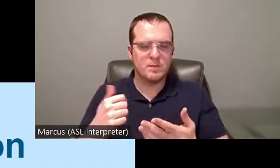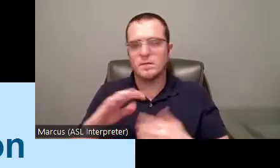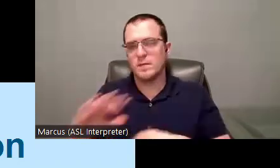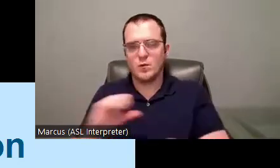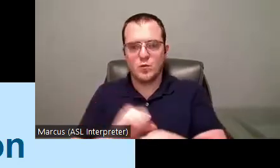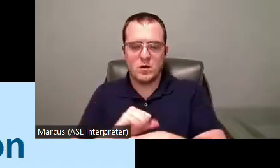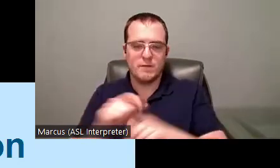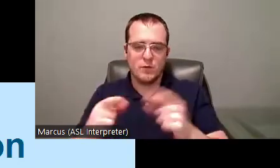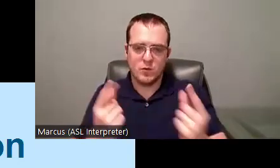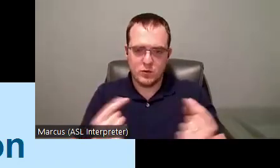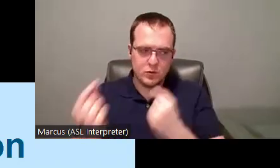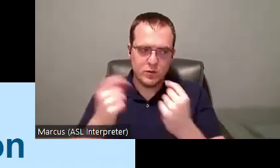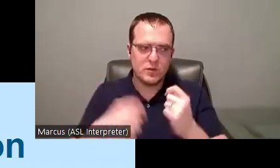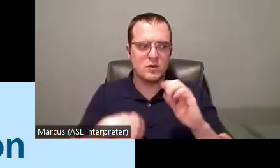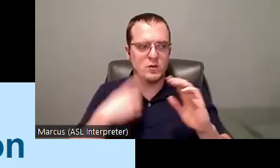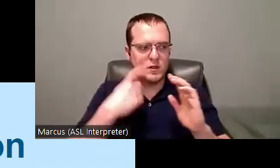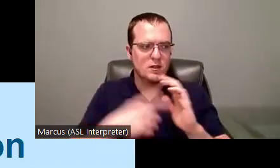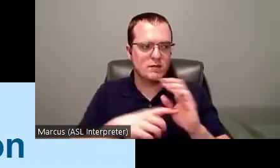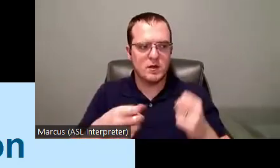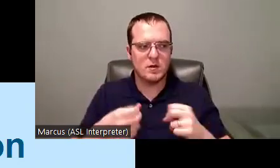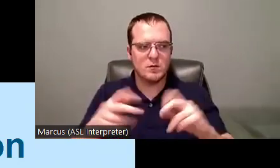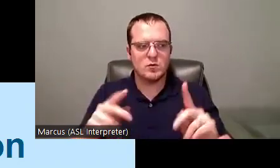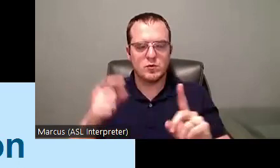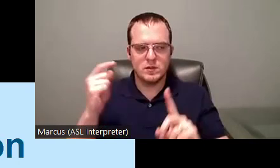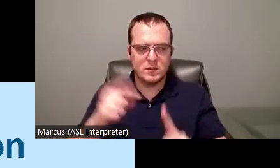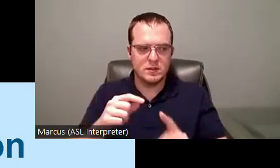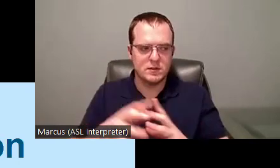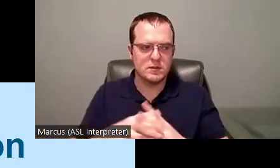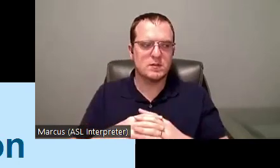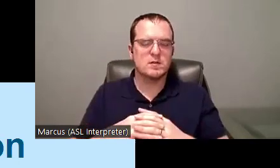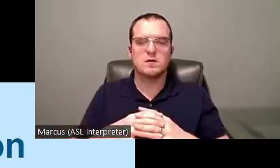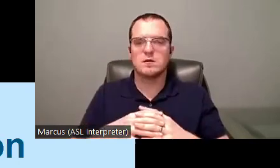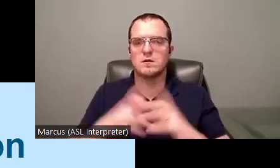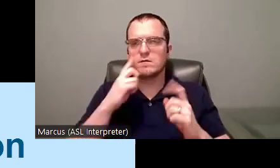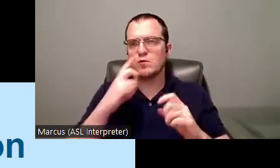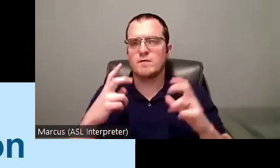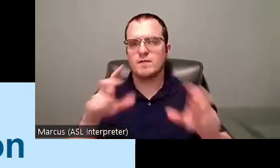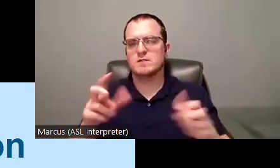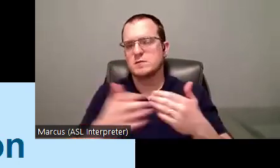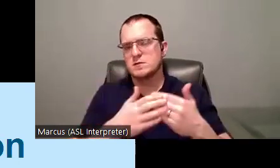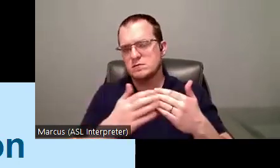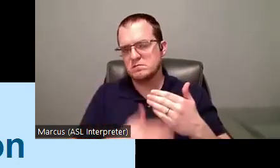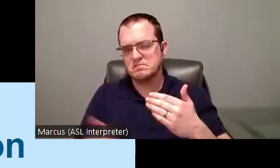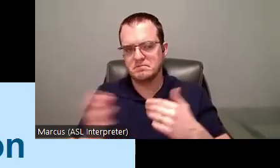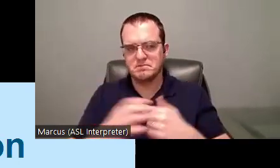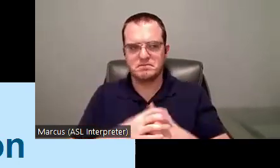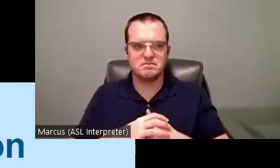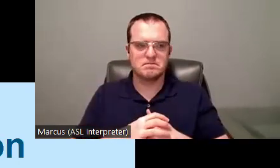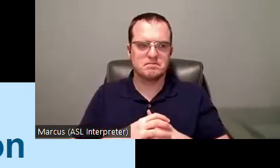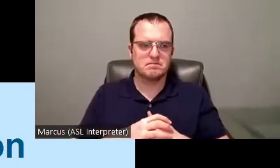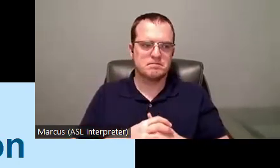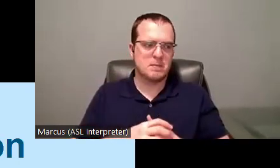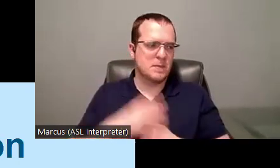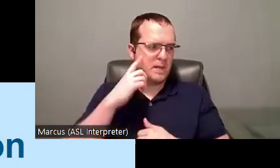do and helping to identify these opportunities, for these investments going ahead. I think this will